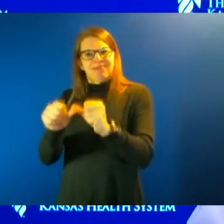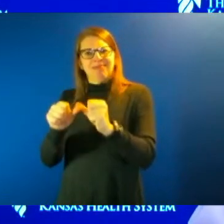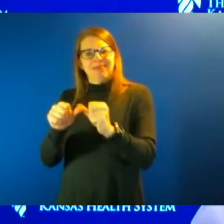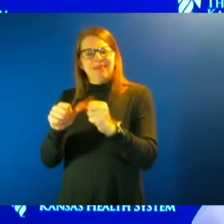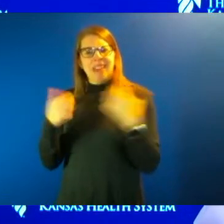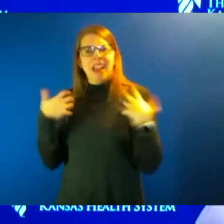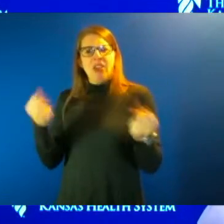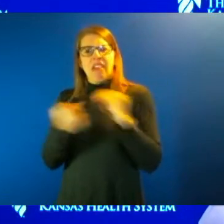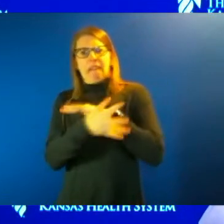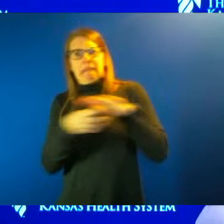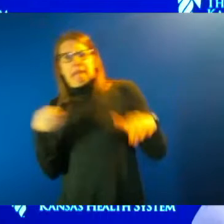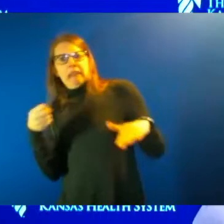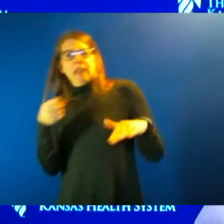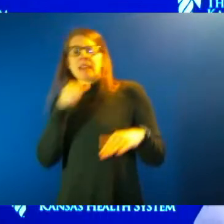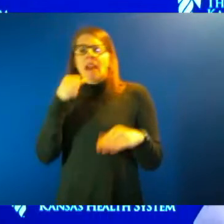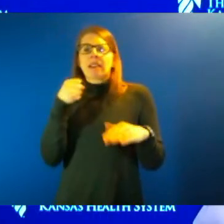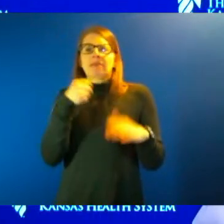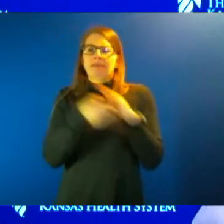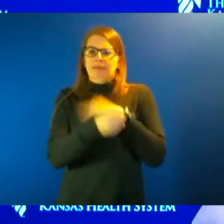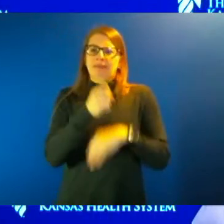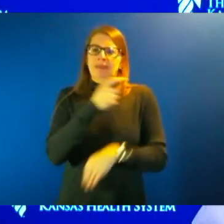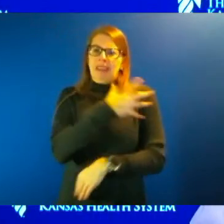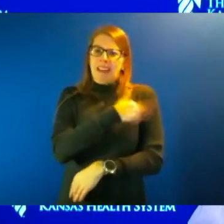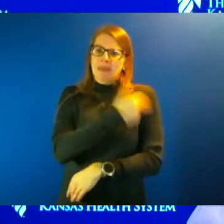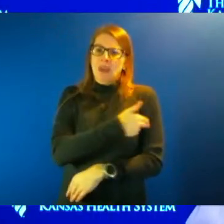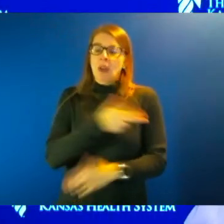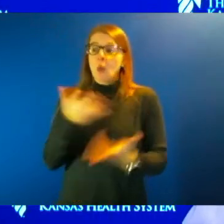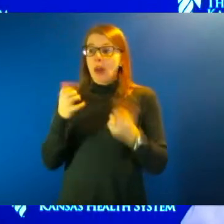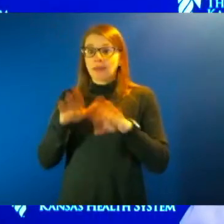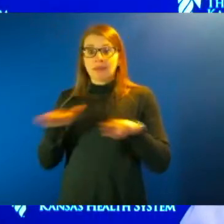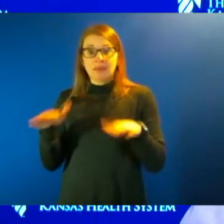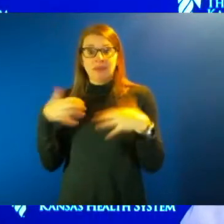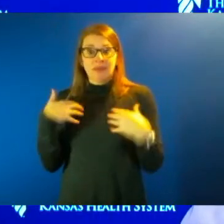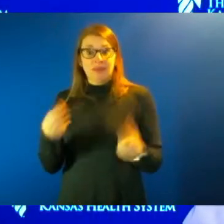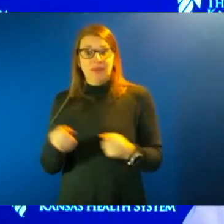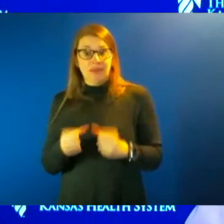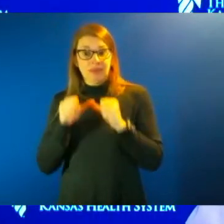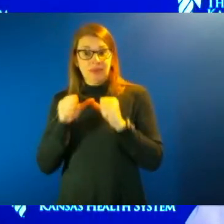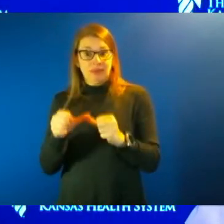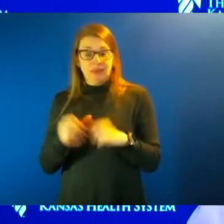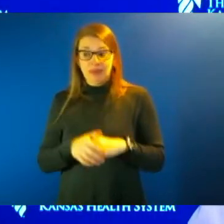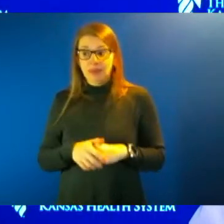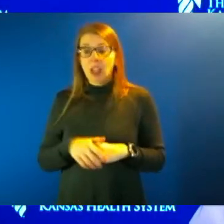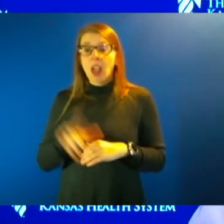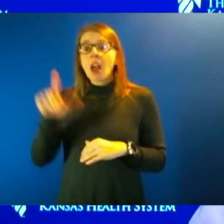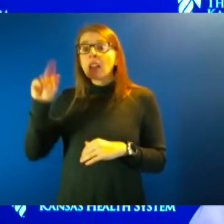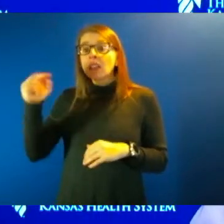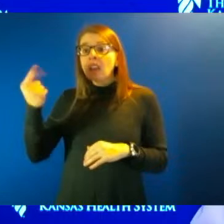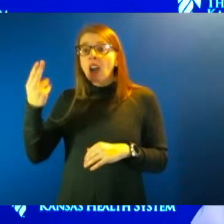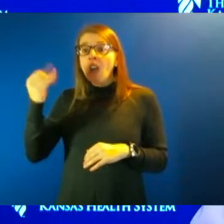productive, keeping the children well. Also, reducing long COVID, long haul. We